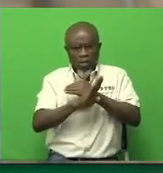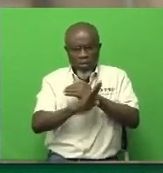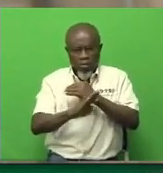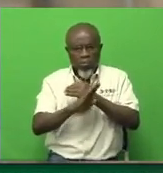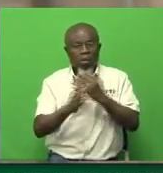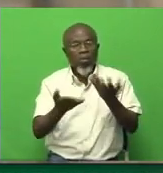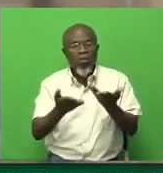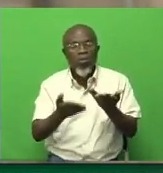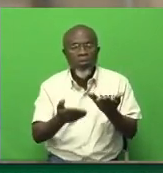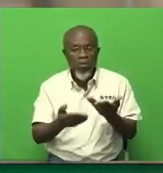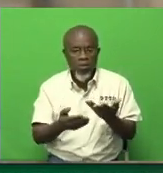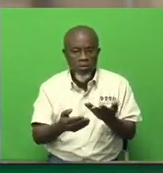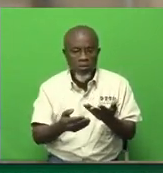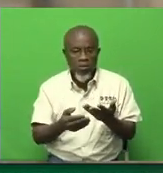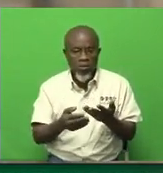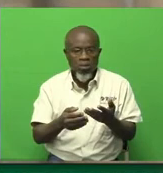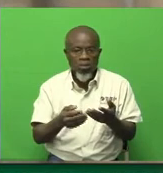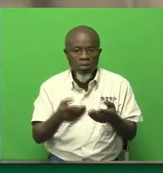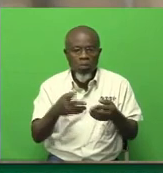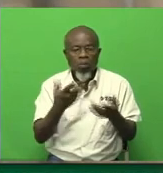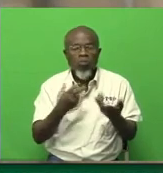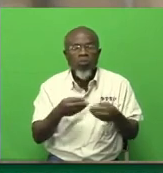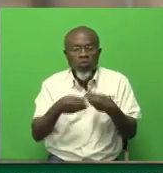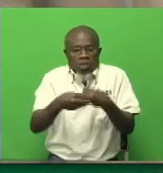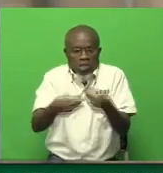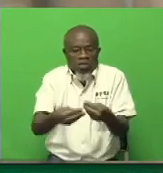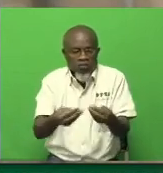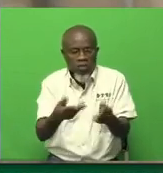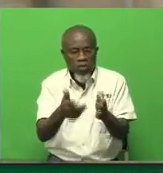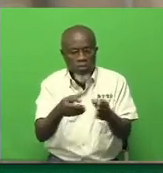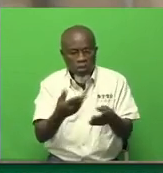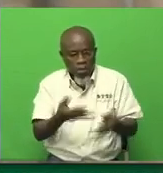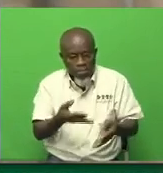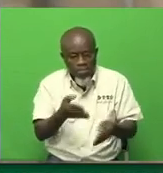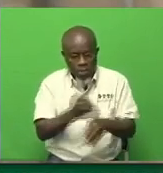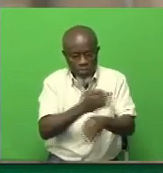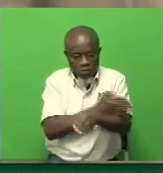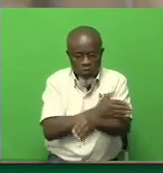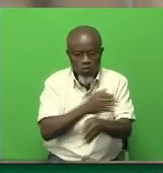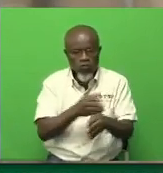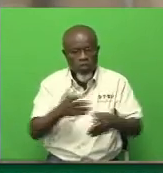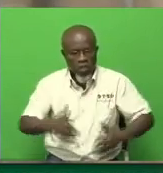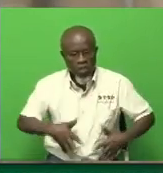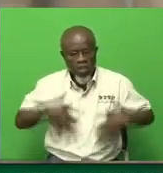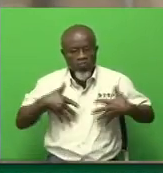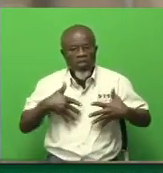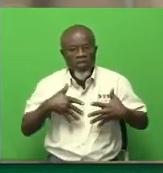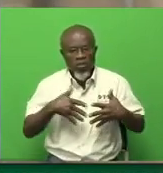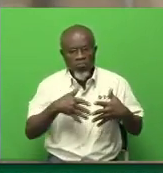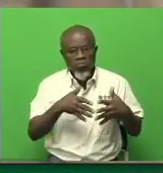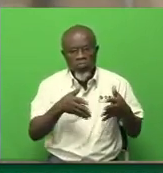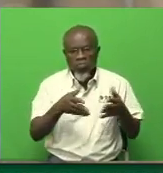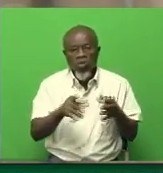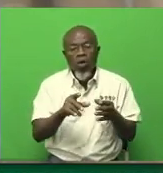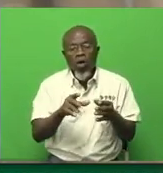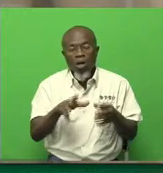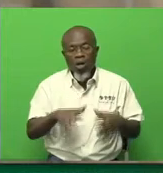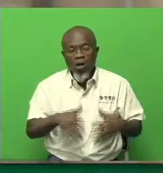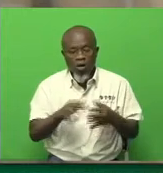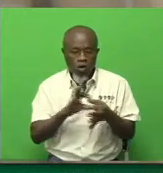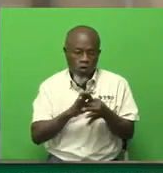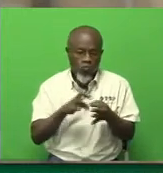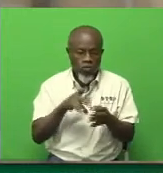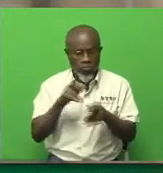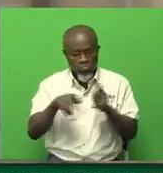have made to improve the living conditions of the people of Trinidad and Tobago today she came here and she presented